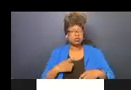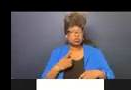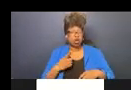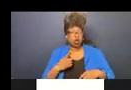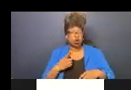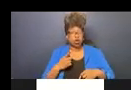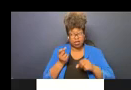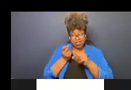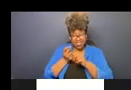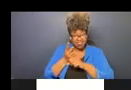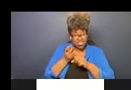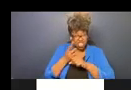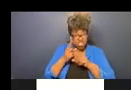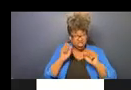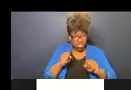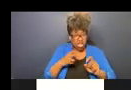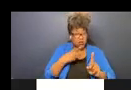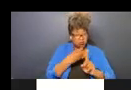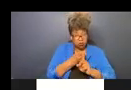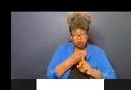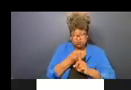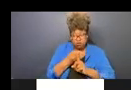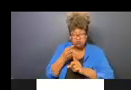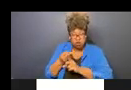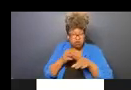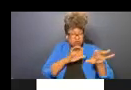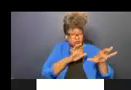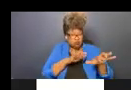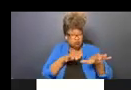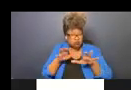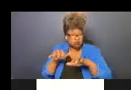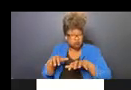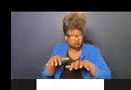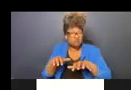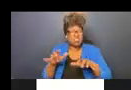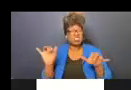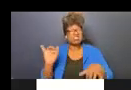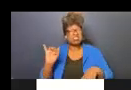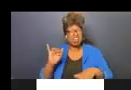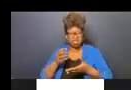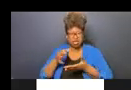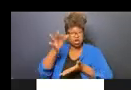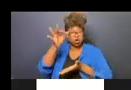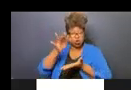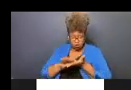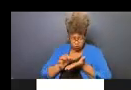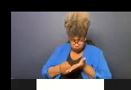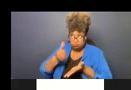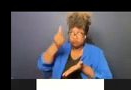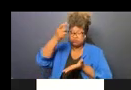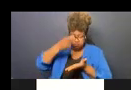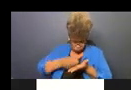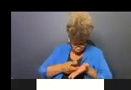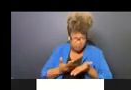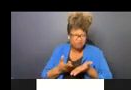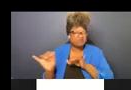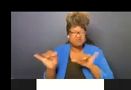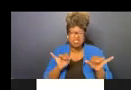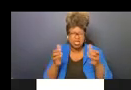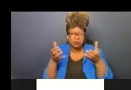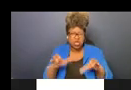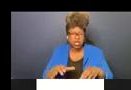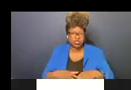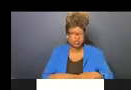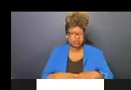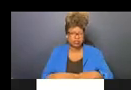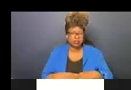year after year. It's really like flipping a coin. That's right. That's right. Thanks, Carly. Oops, I danced too fast. Sorry. There